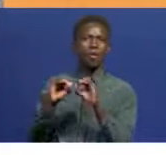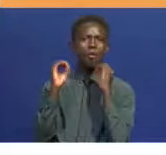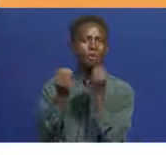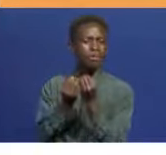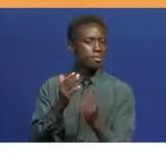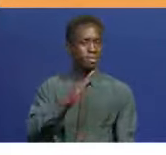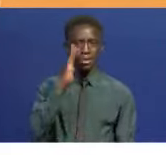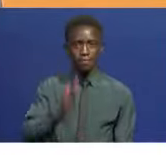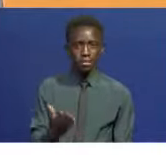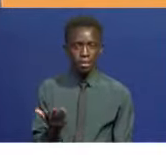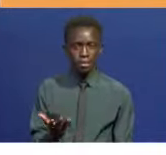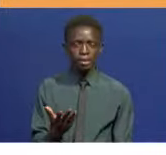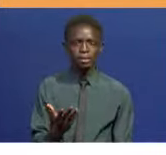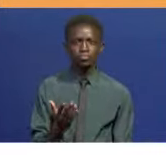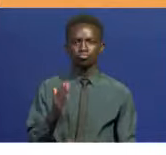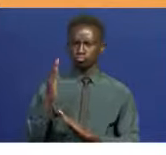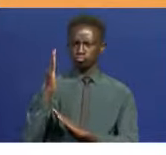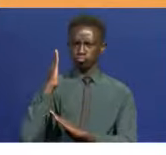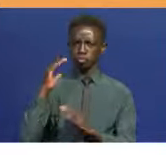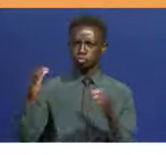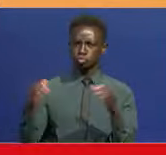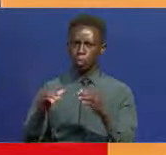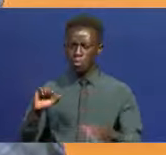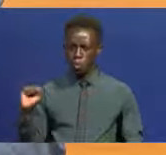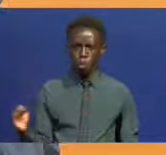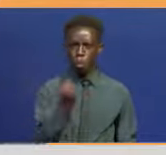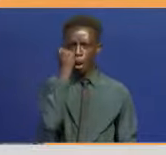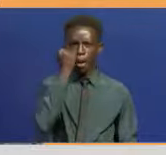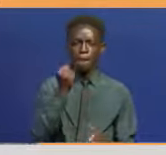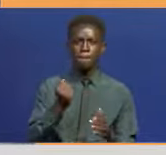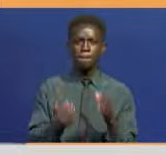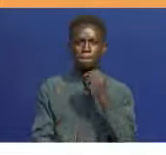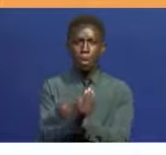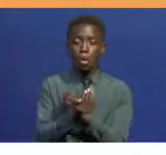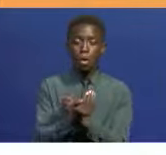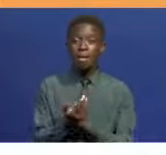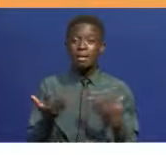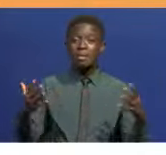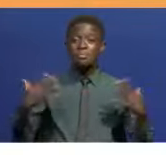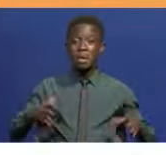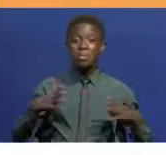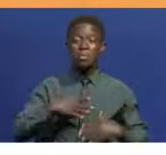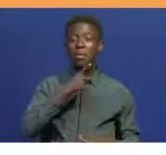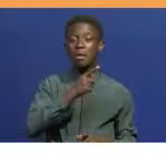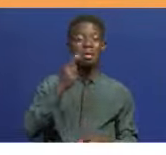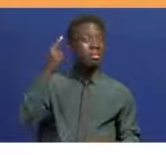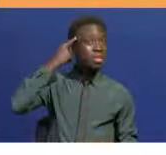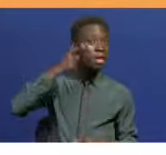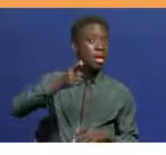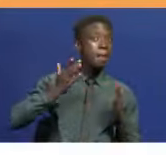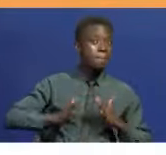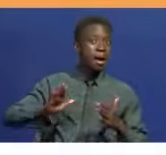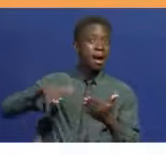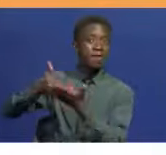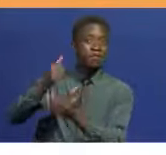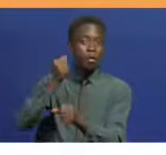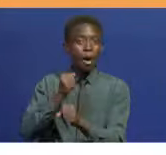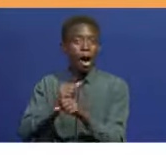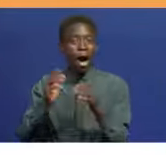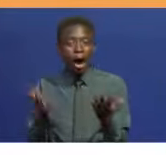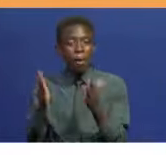wake up in the morning, the owners of the company don't care how this person gets to work. This person gets sick, the owner of the company doesn't